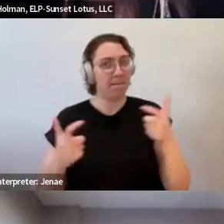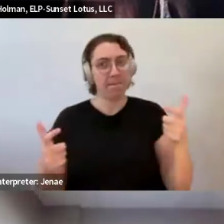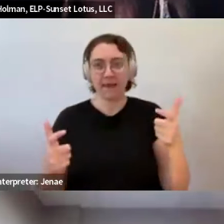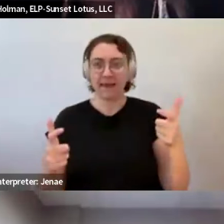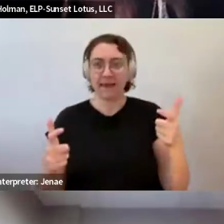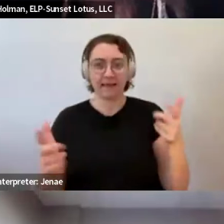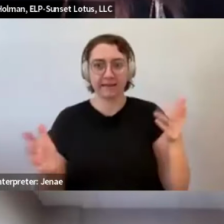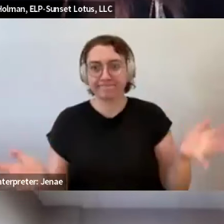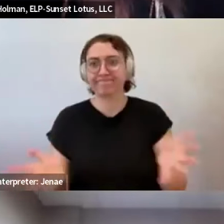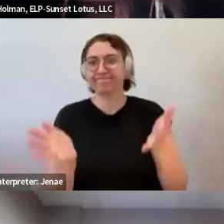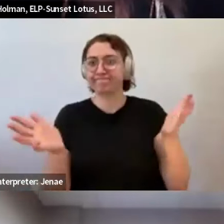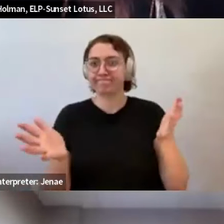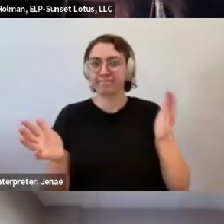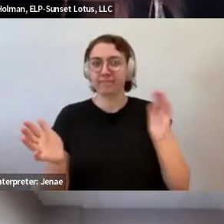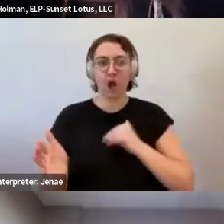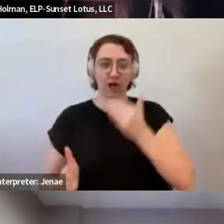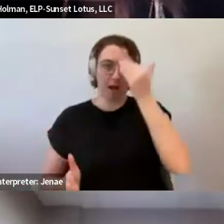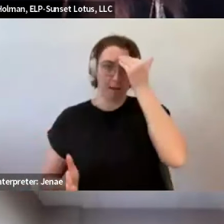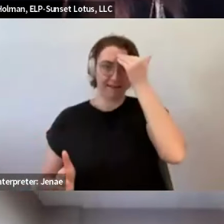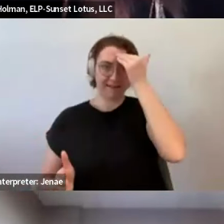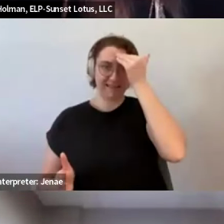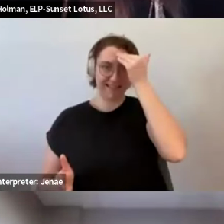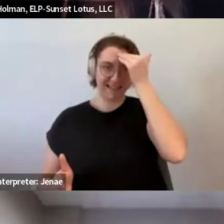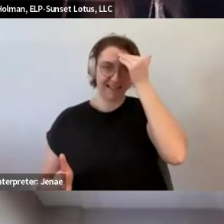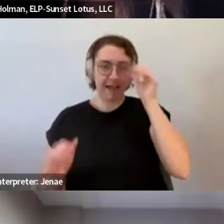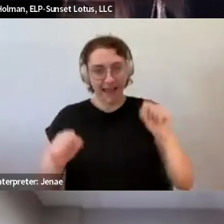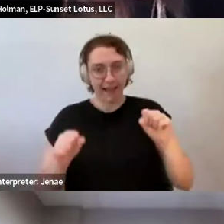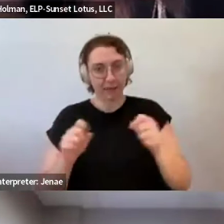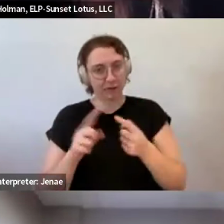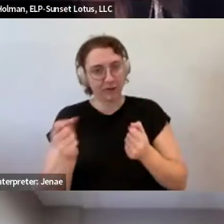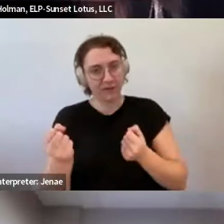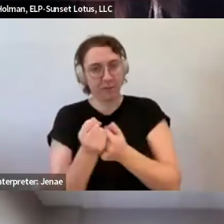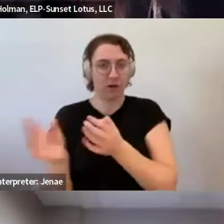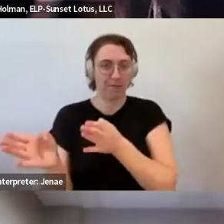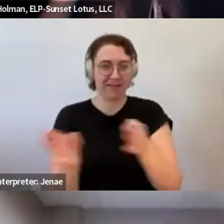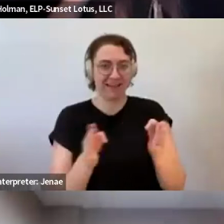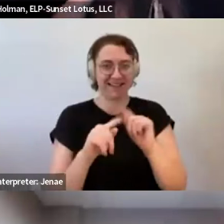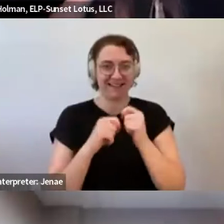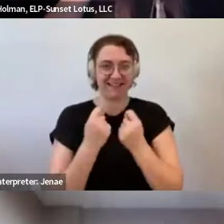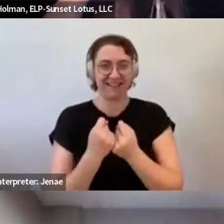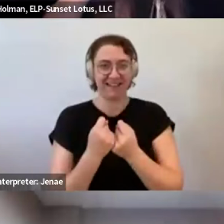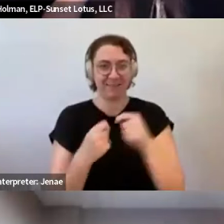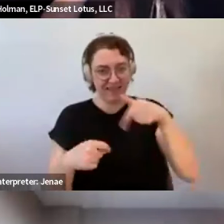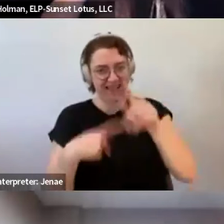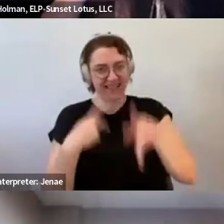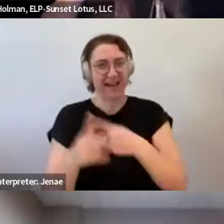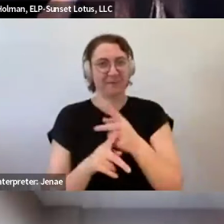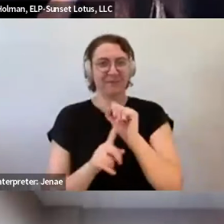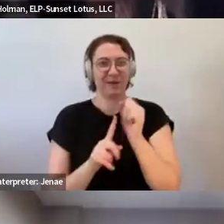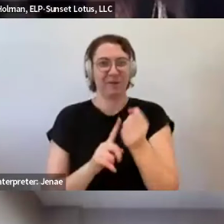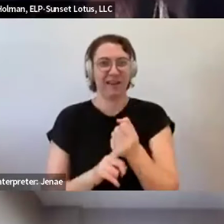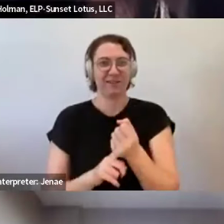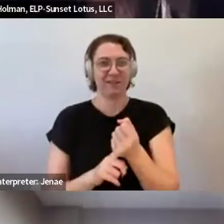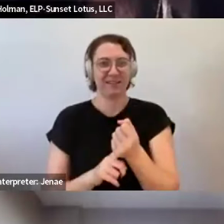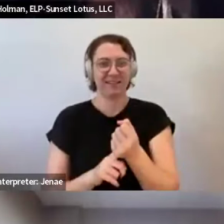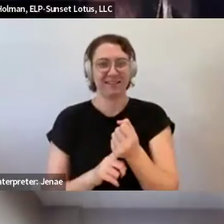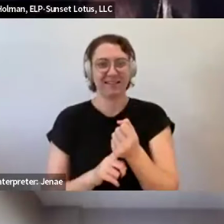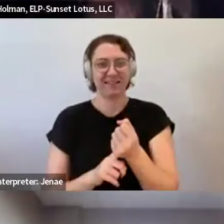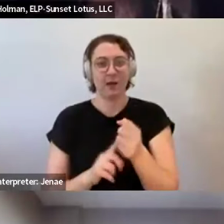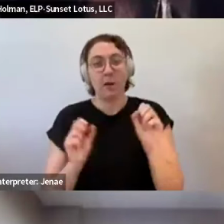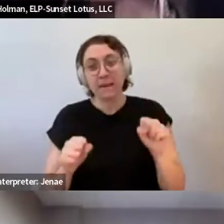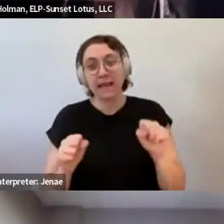us increasing our competencies and being able to support our planning teams in these types of situations. And so being